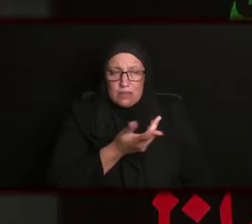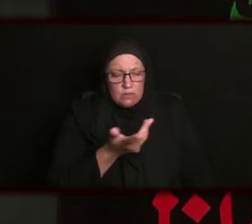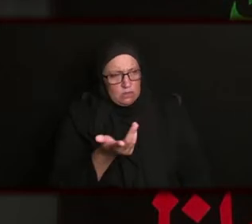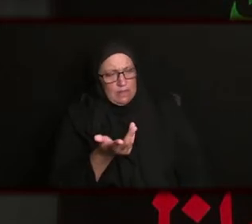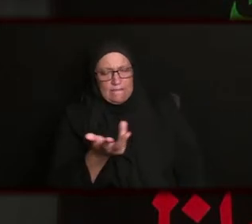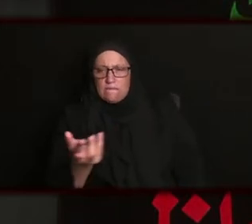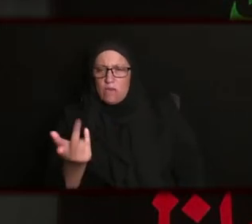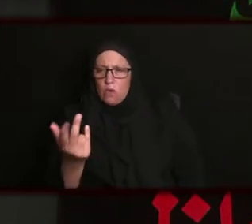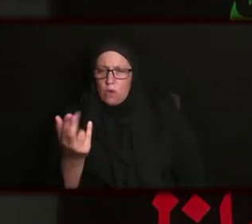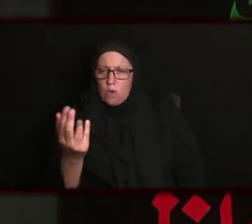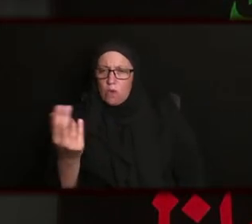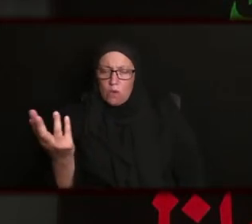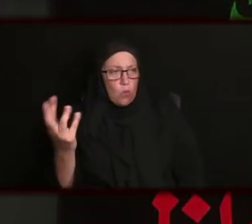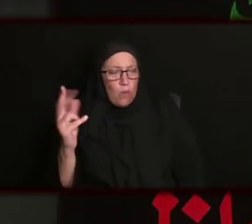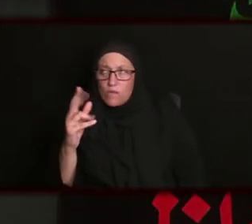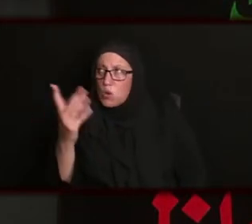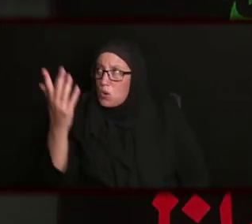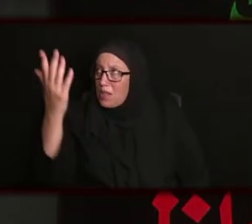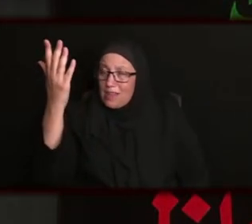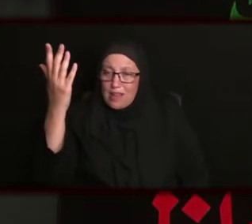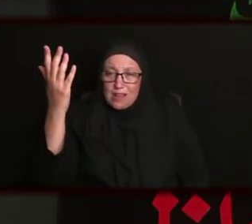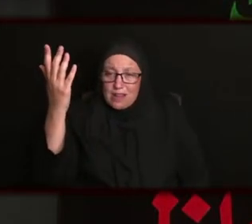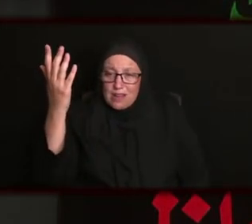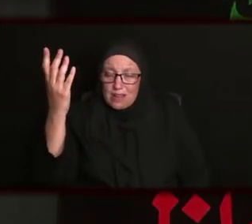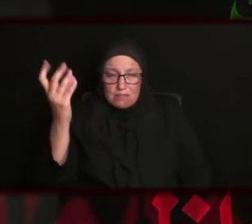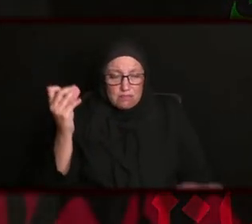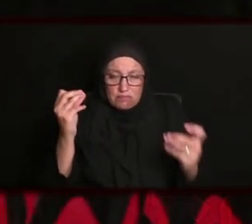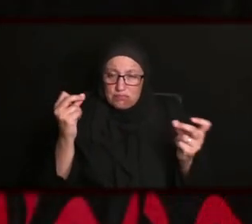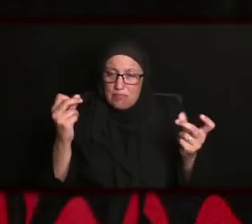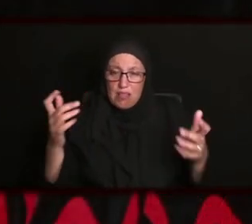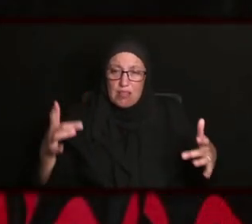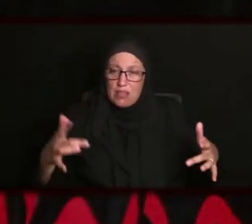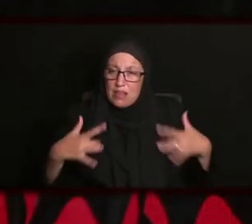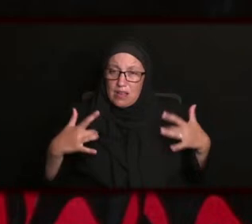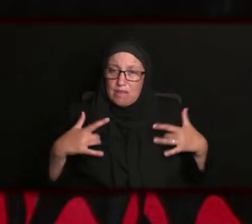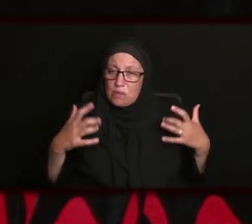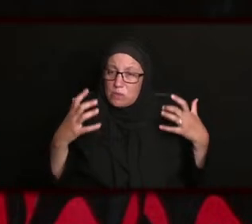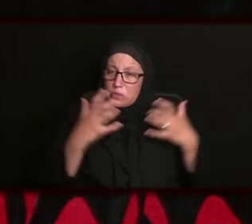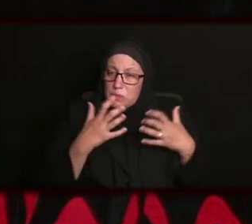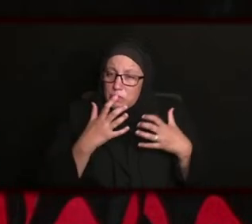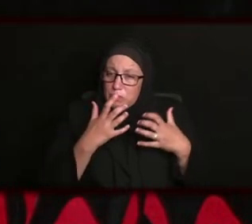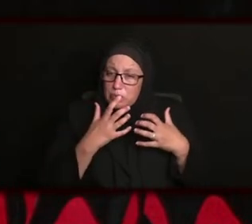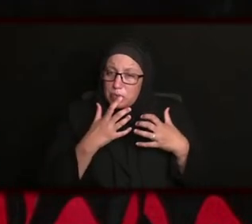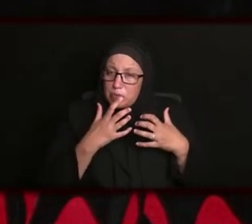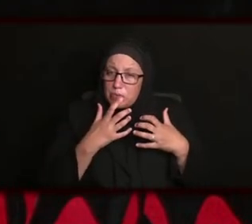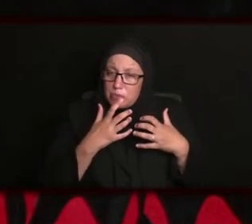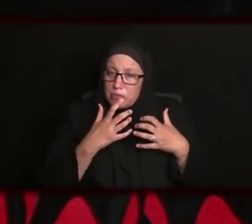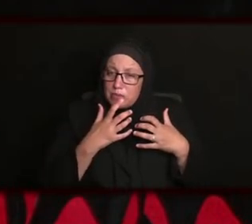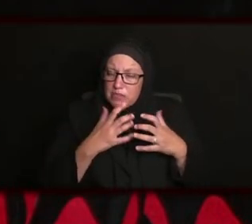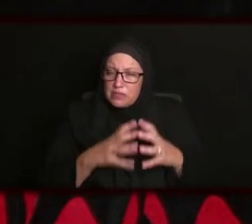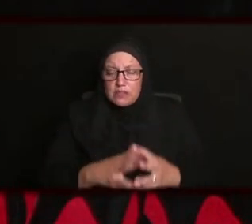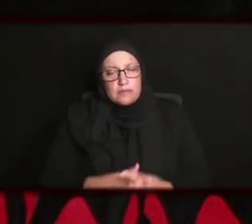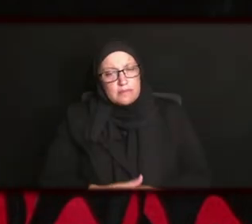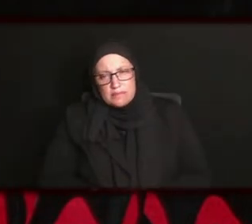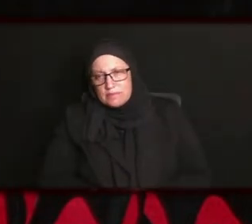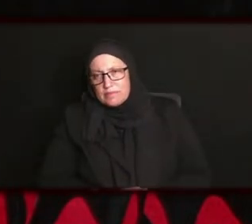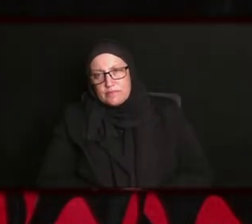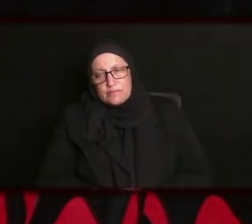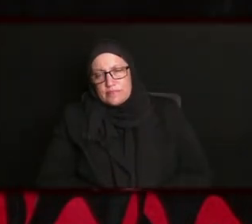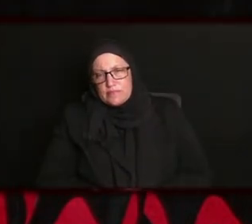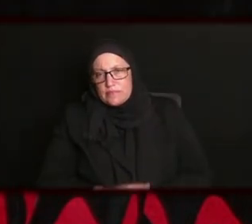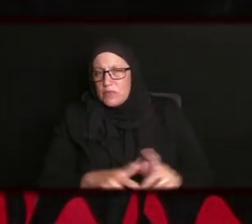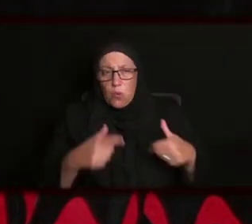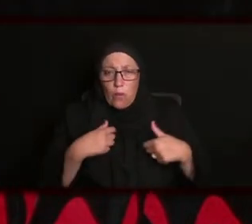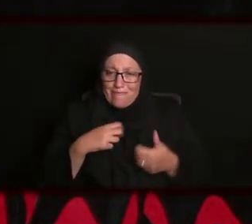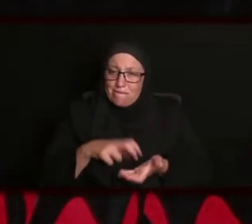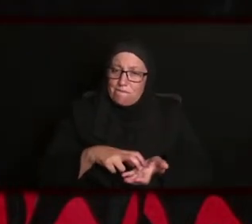the purpose? The fragility of human being, al-insan, gets you